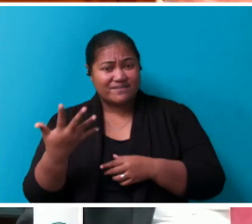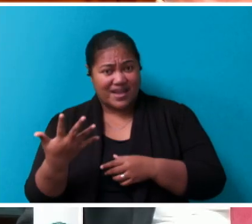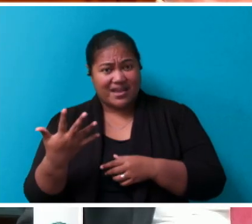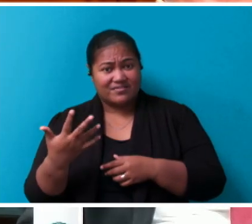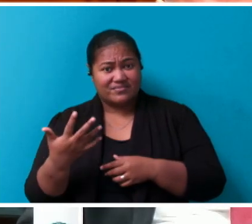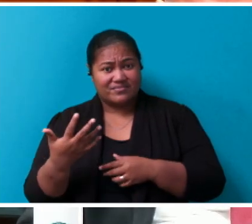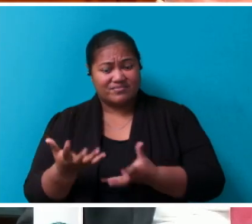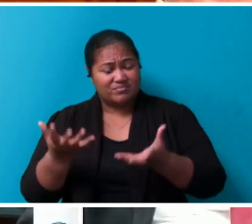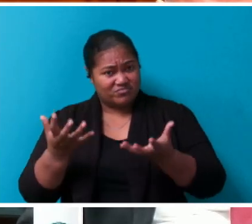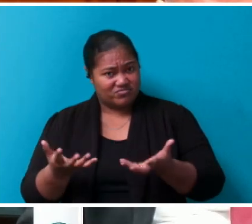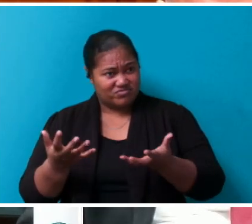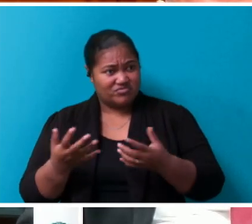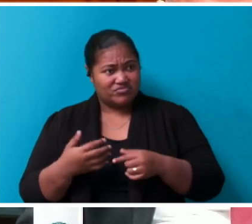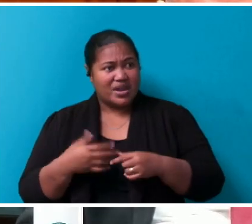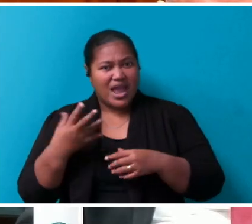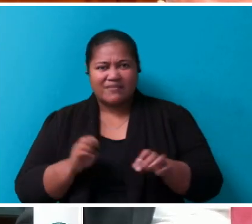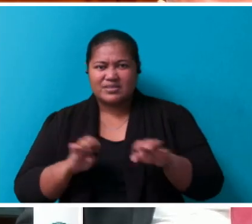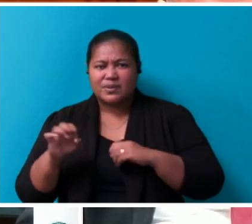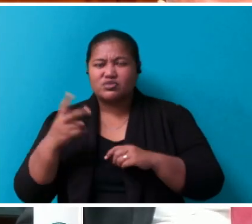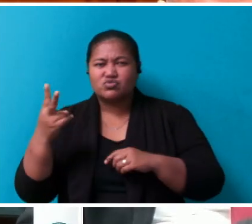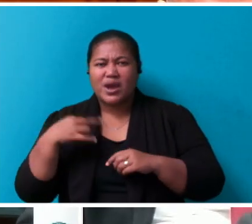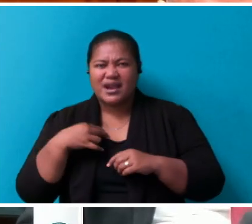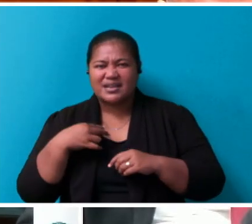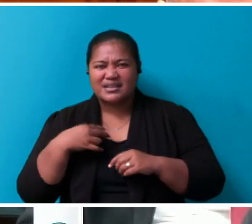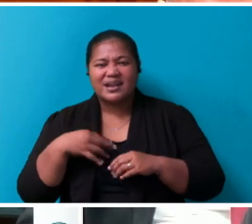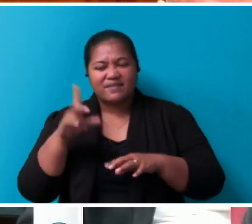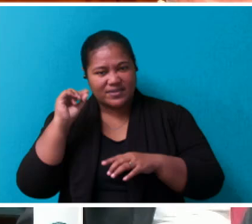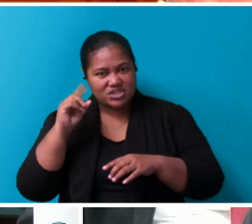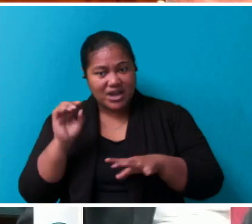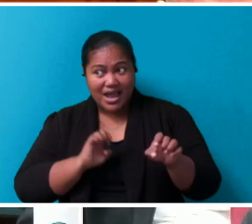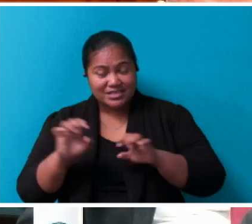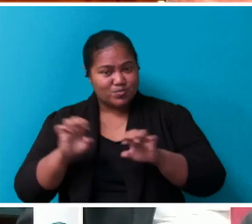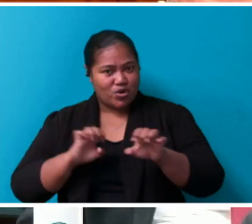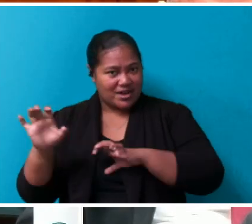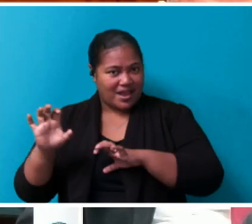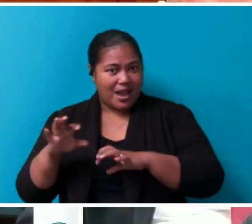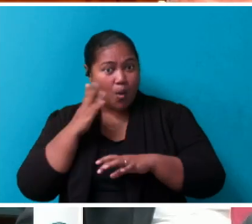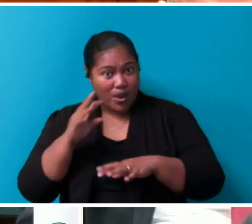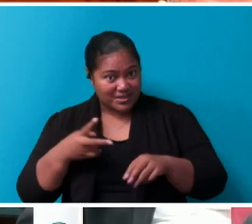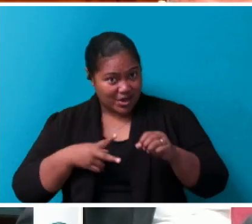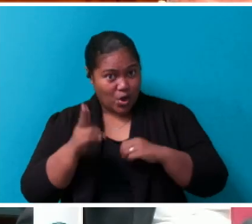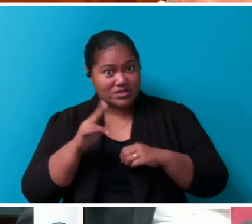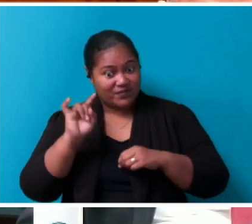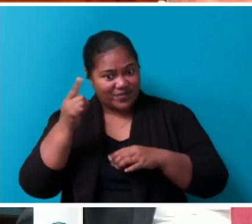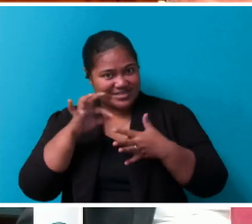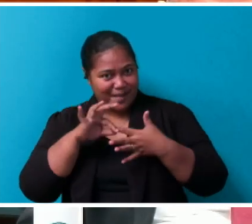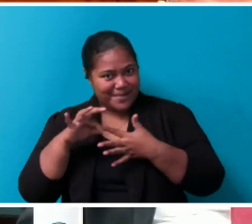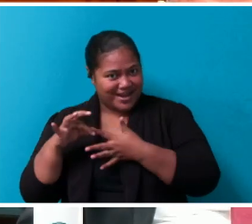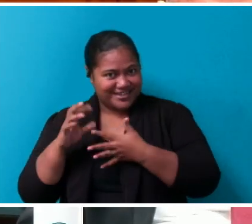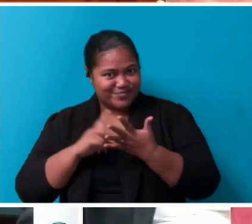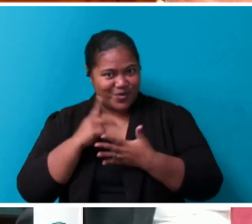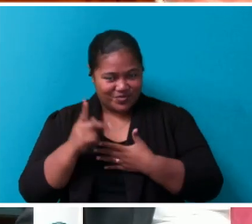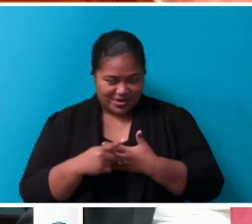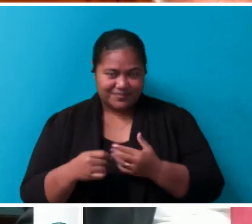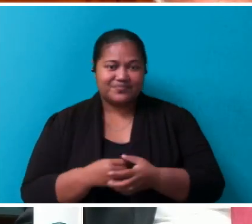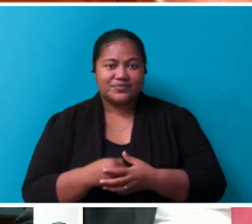by nearly 200 Fijian kava exporters since the launch of the commercial pilot program. Today,